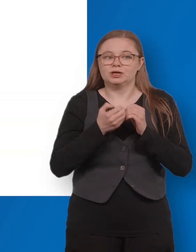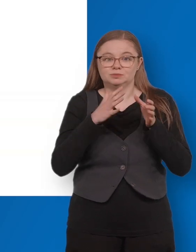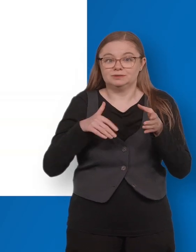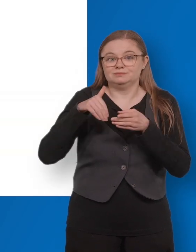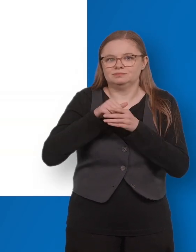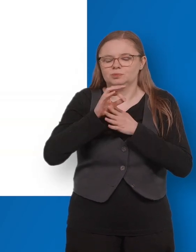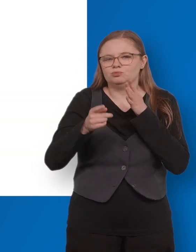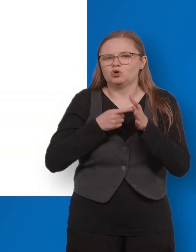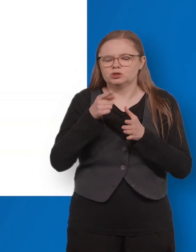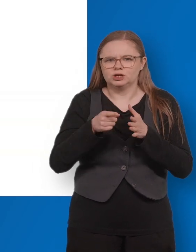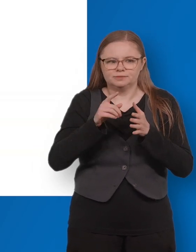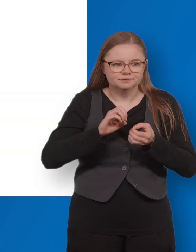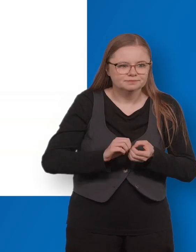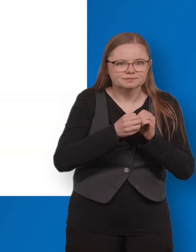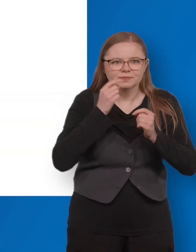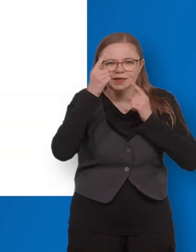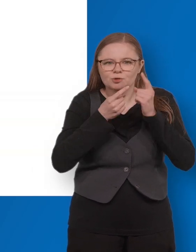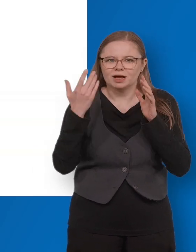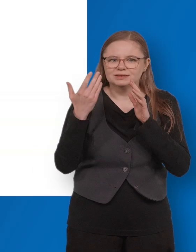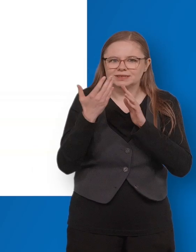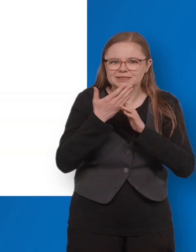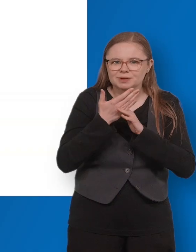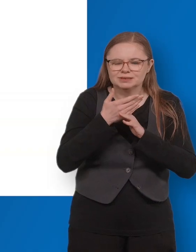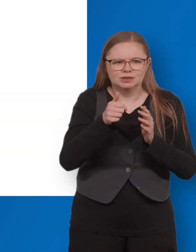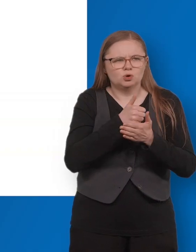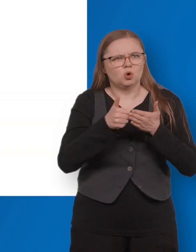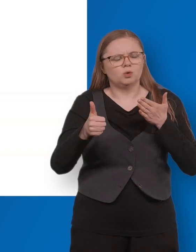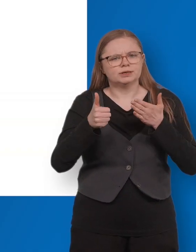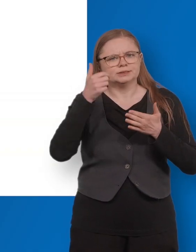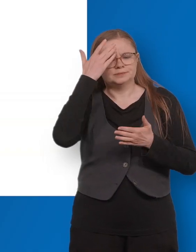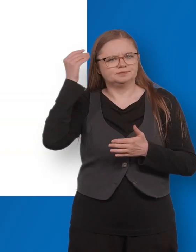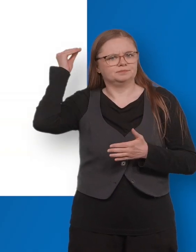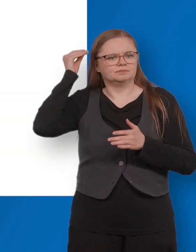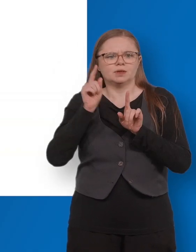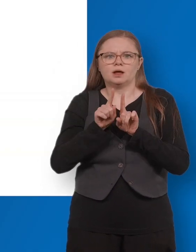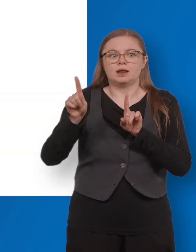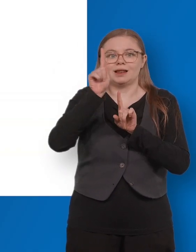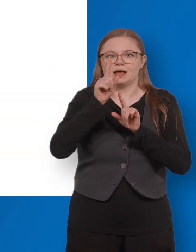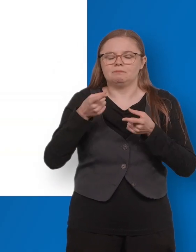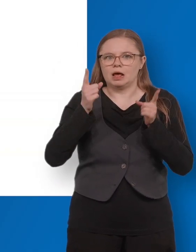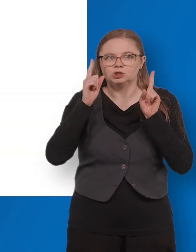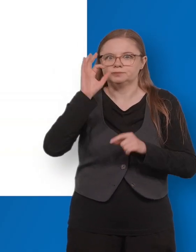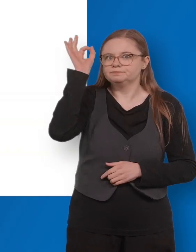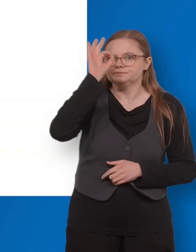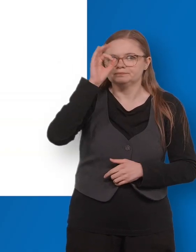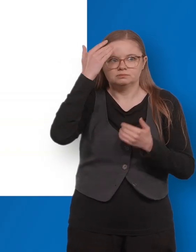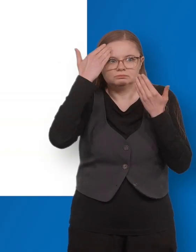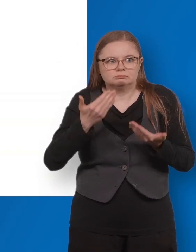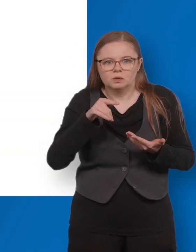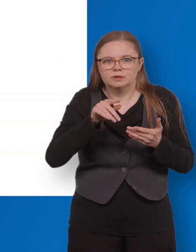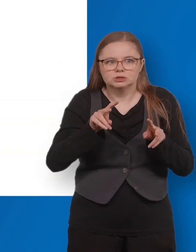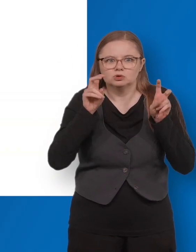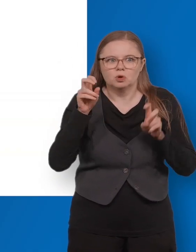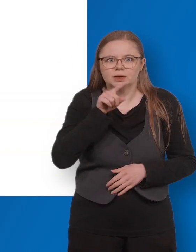mind, always keeping in mind that line managers who don't know anything about the topic, they are our audience. We